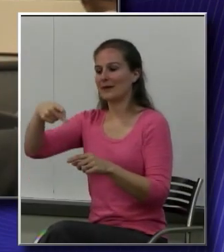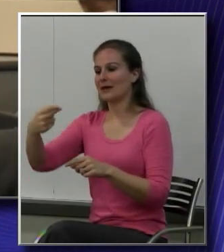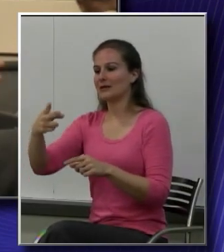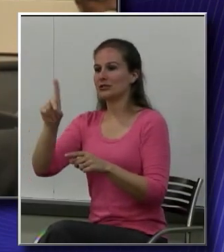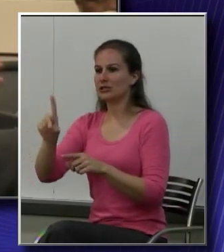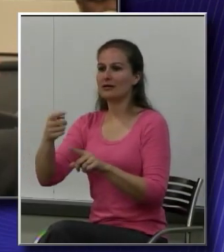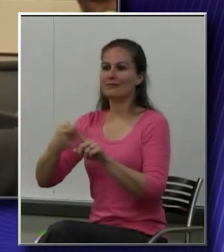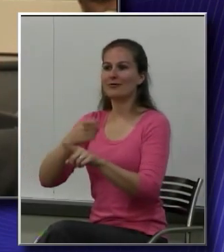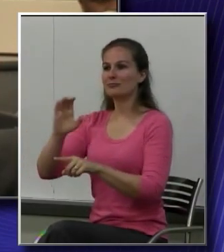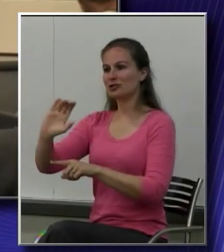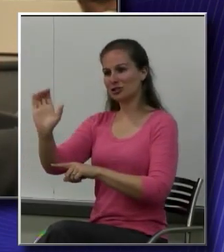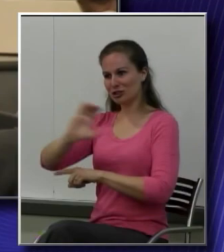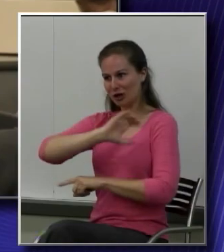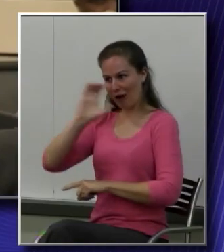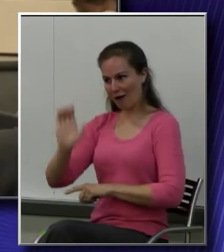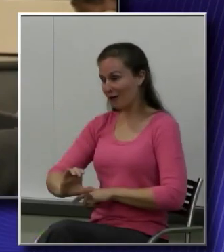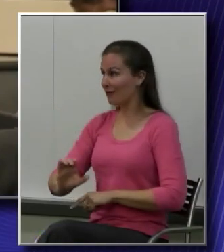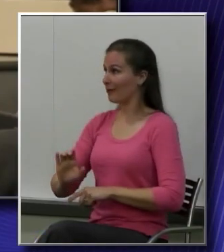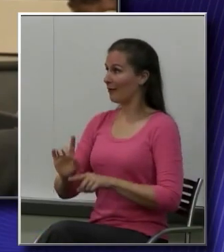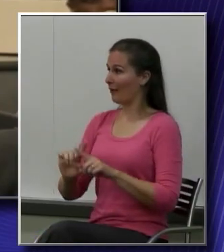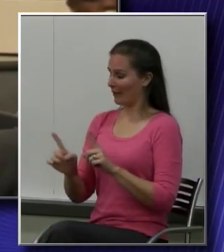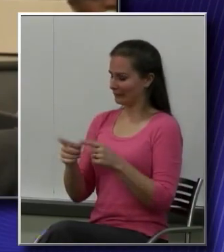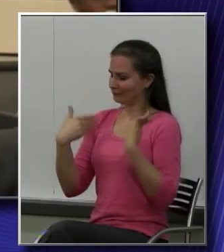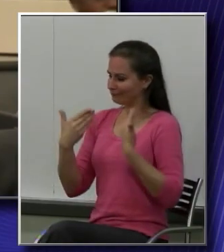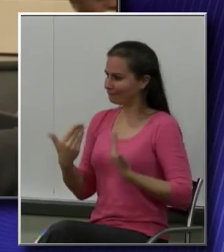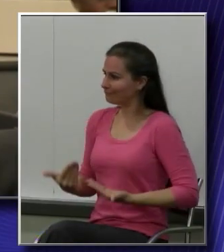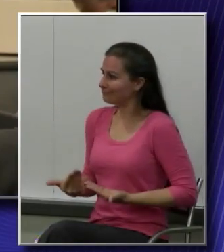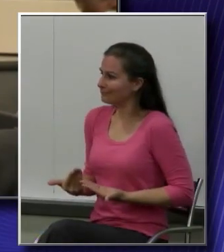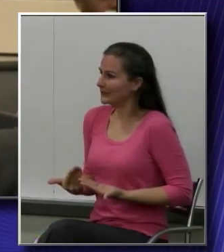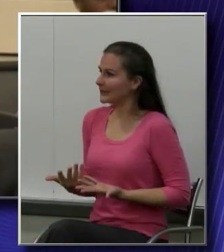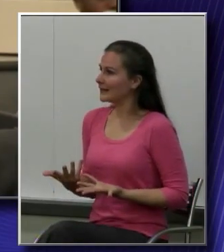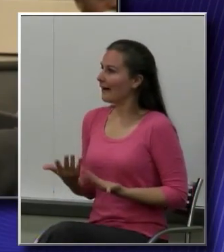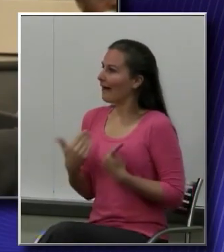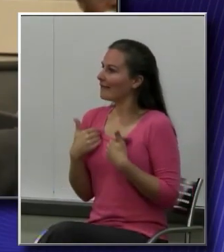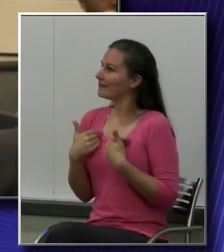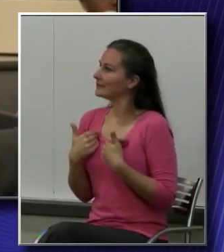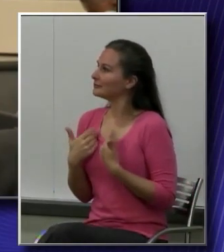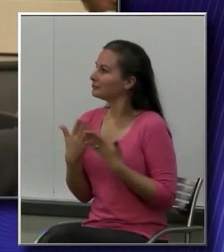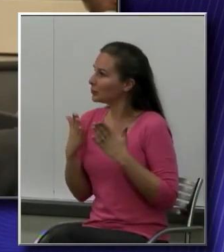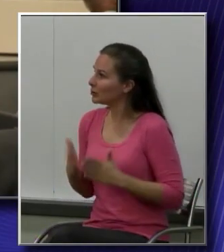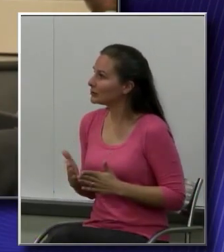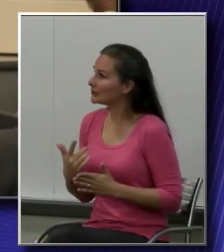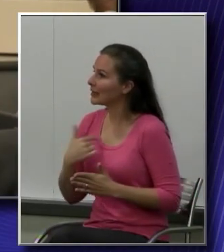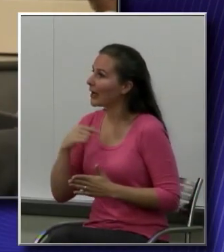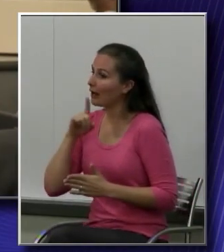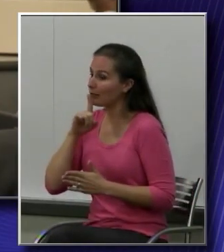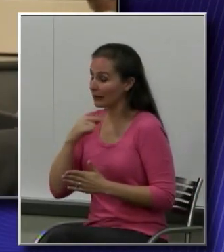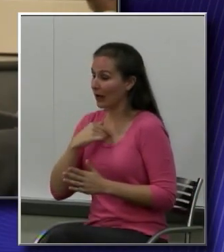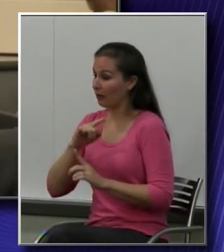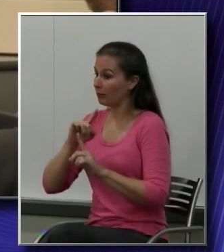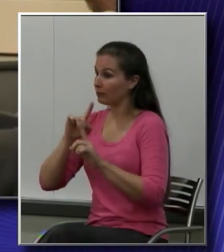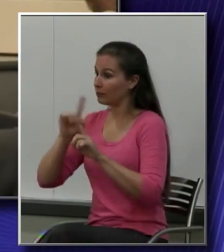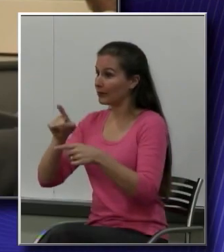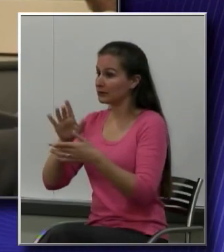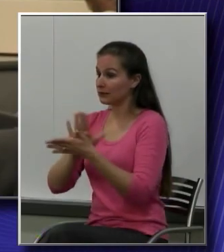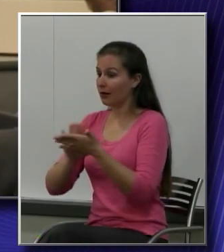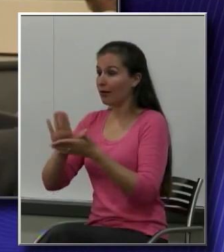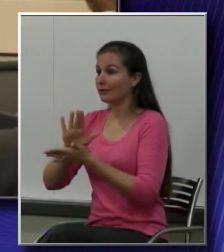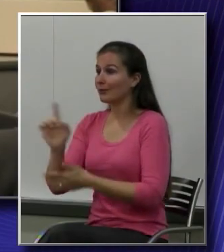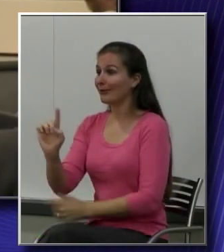What we have here is a person who actually went to college in